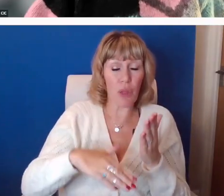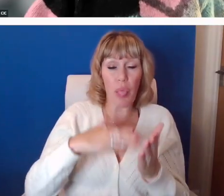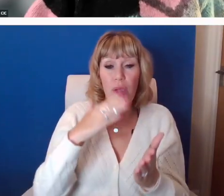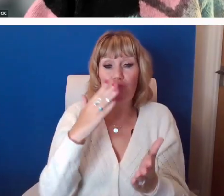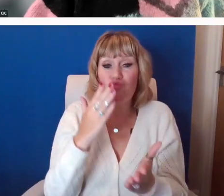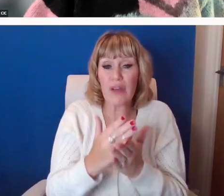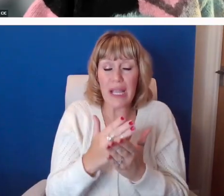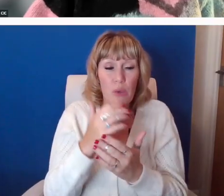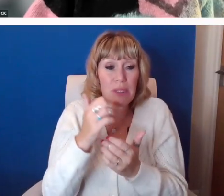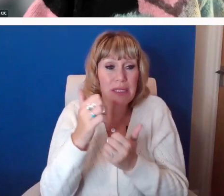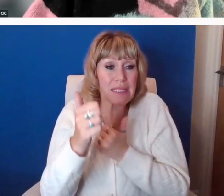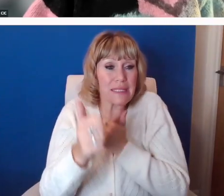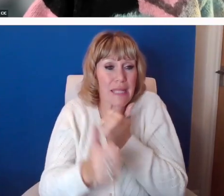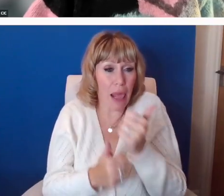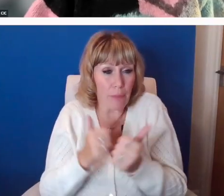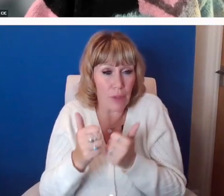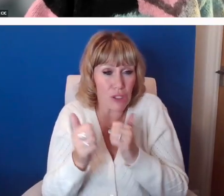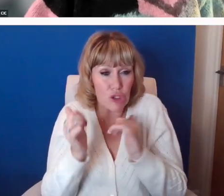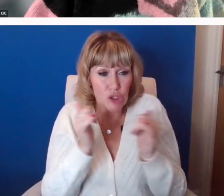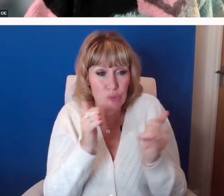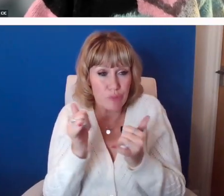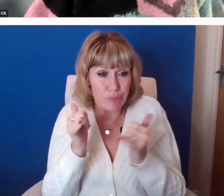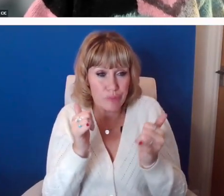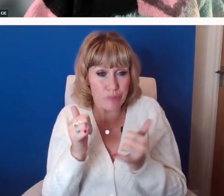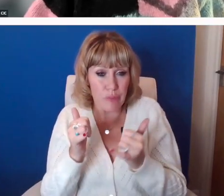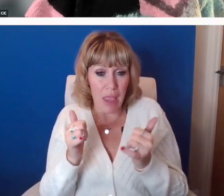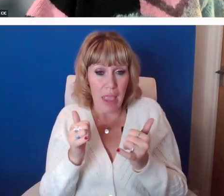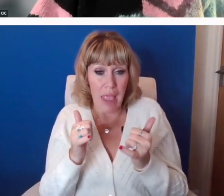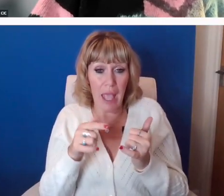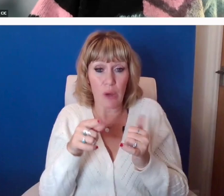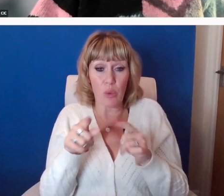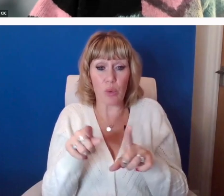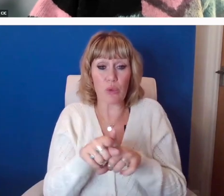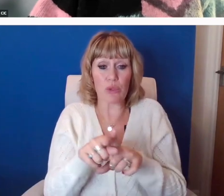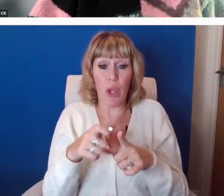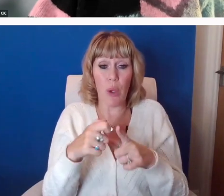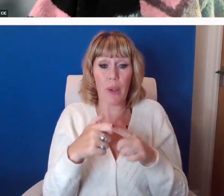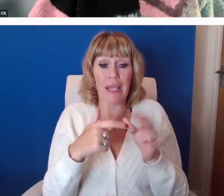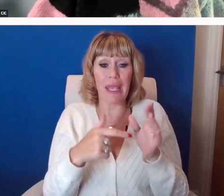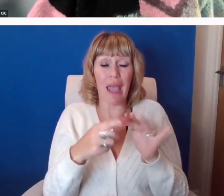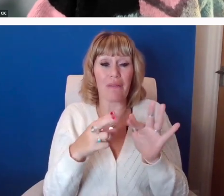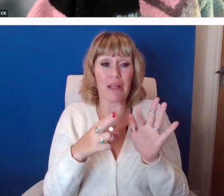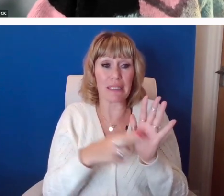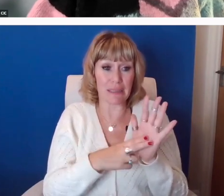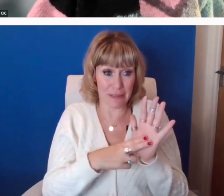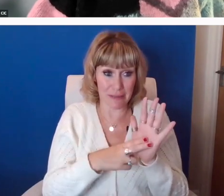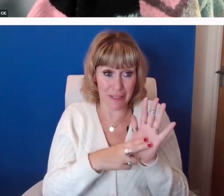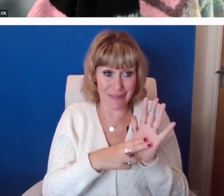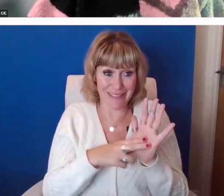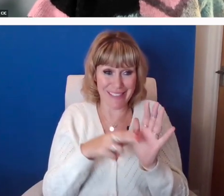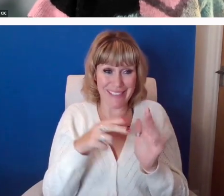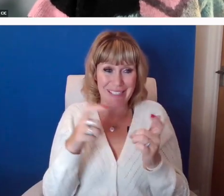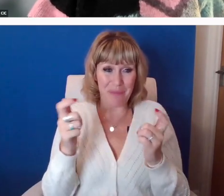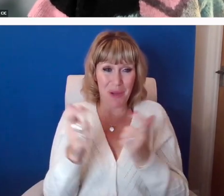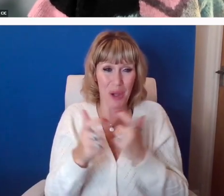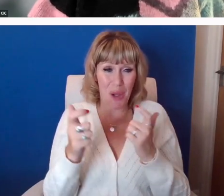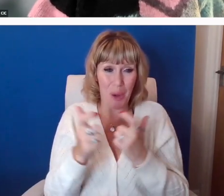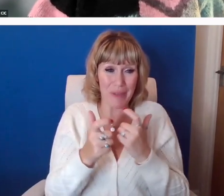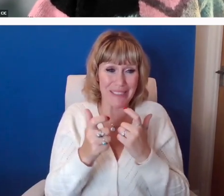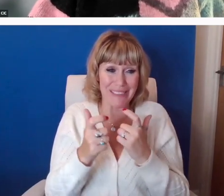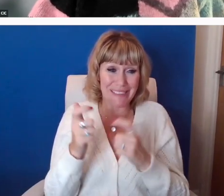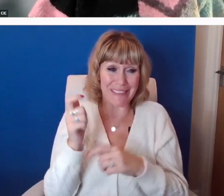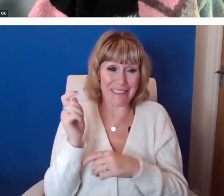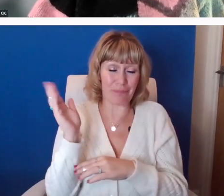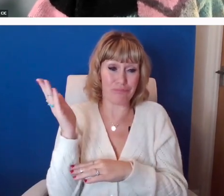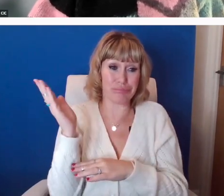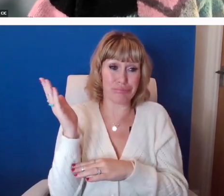Karen, and Karen also does stand-up comedy. So I'm hoping that at some point we'll also see Karen at one of